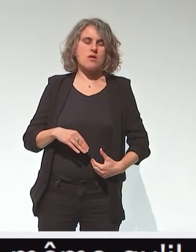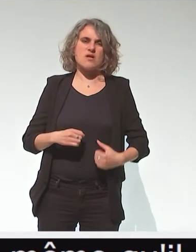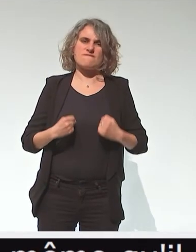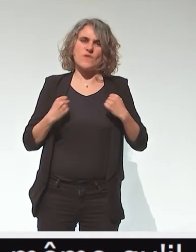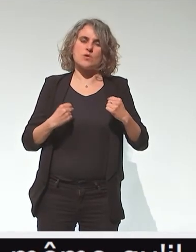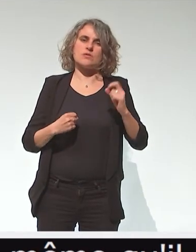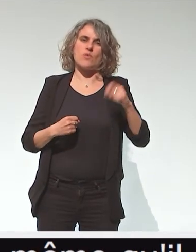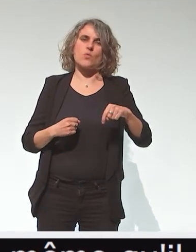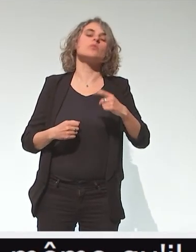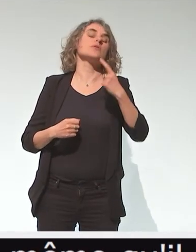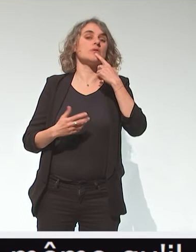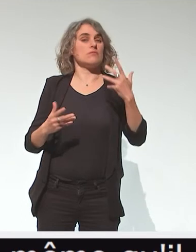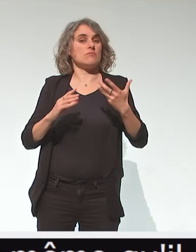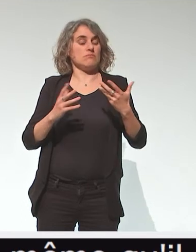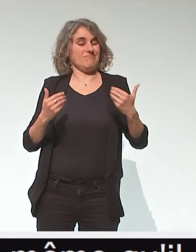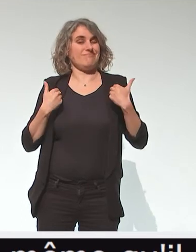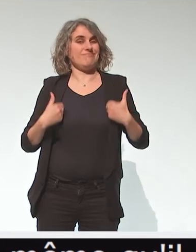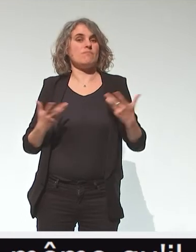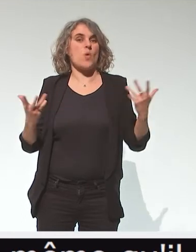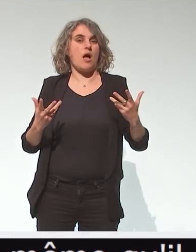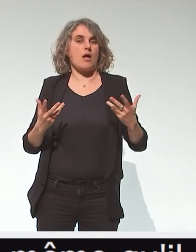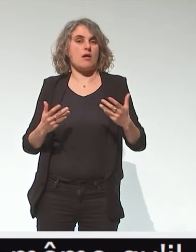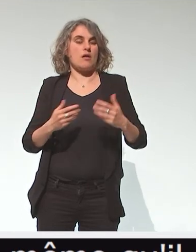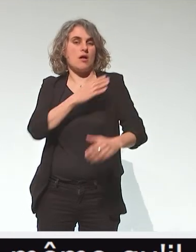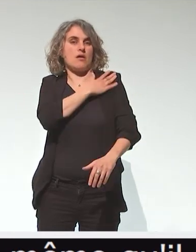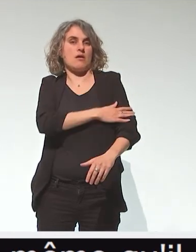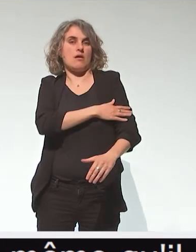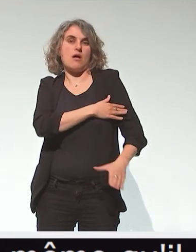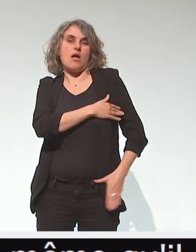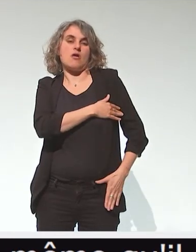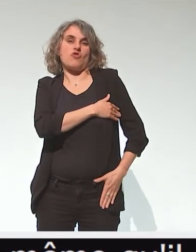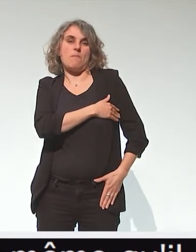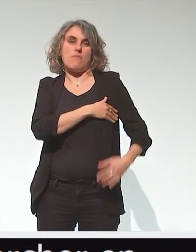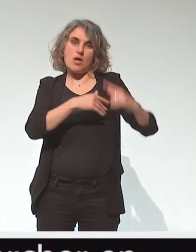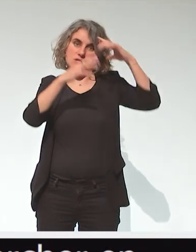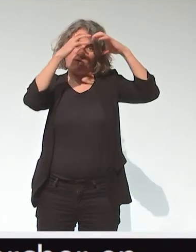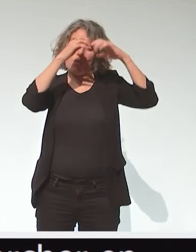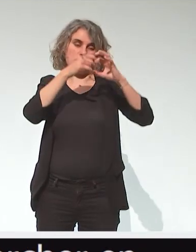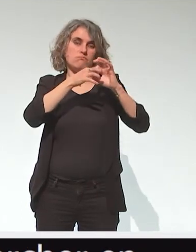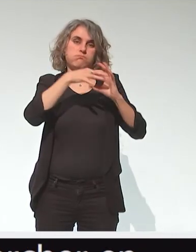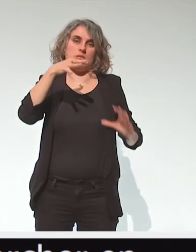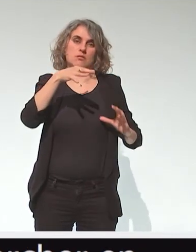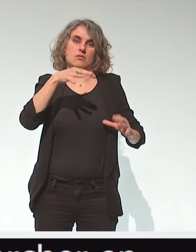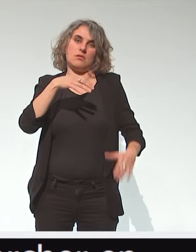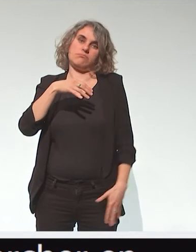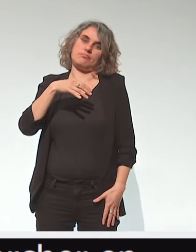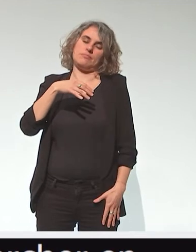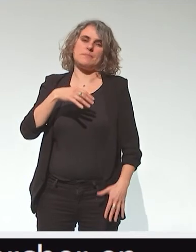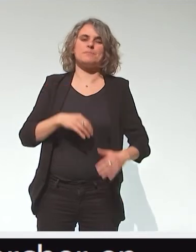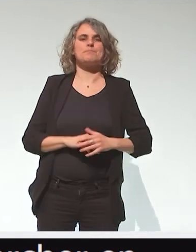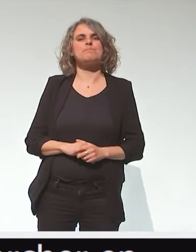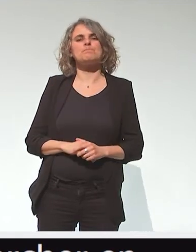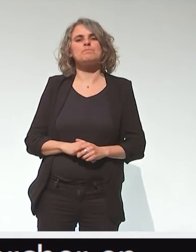walk properly. In other words, with a leg and an arm that no longer responded